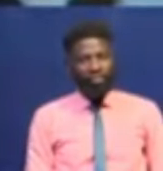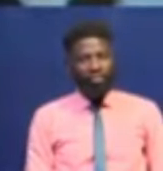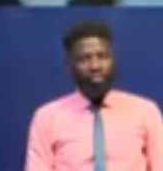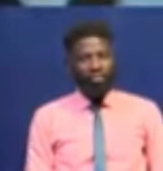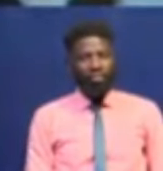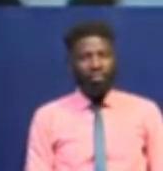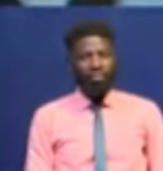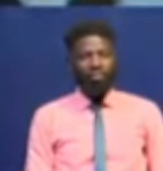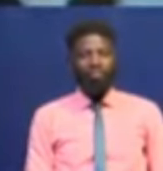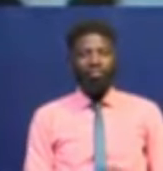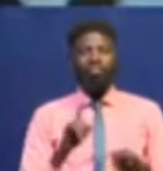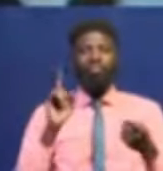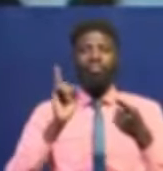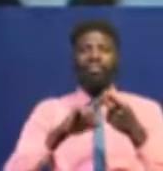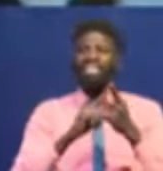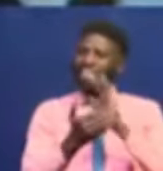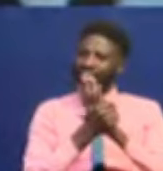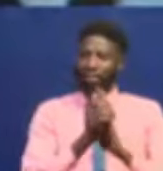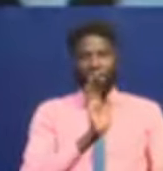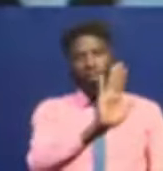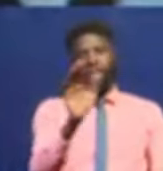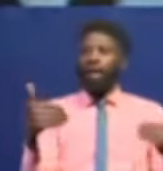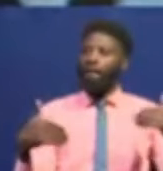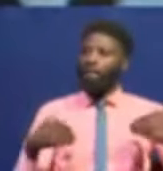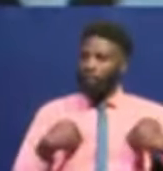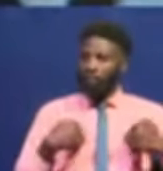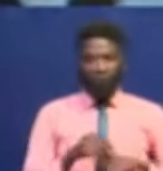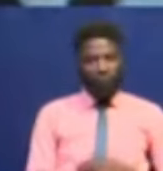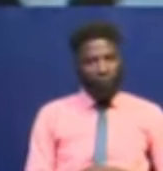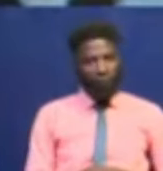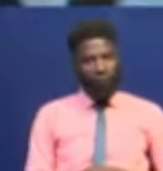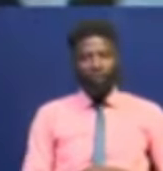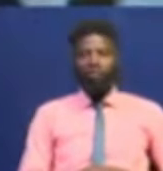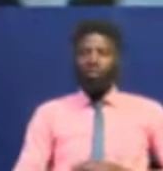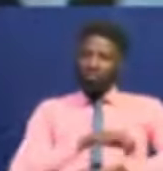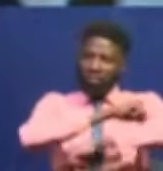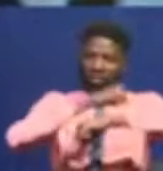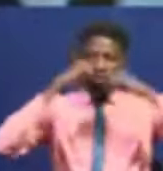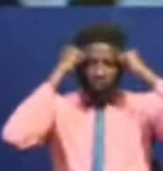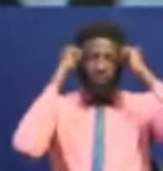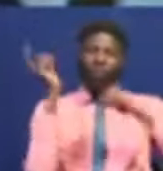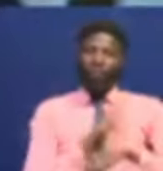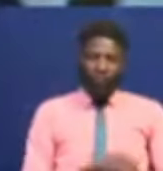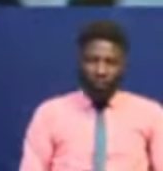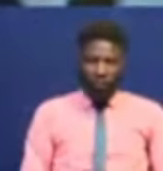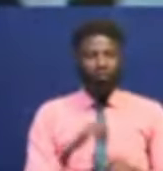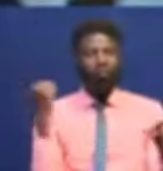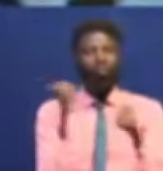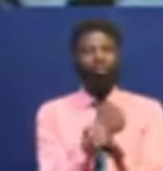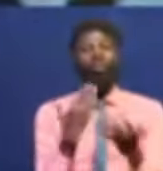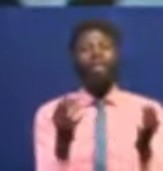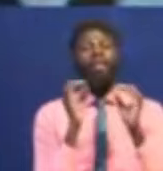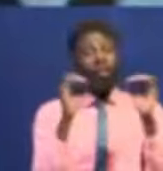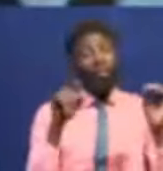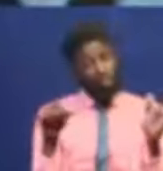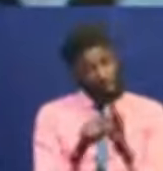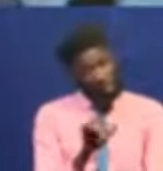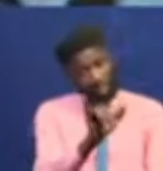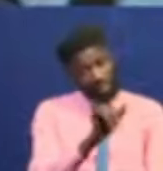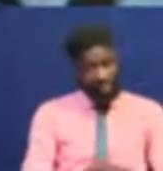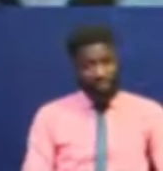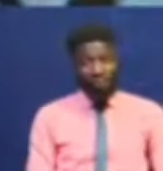They have talents. They have gone to school. They have no jobs. That is the problem.